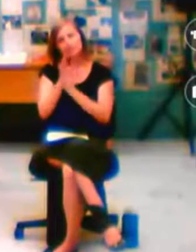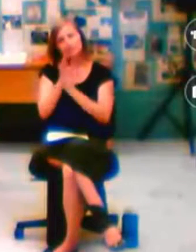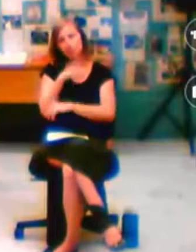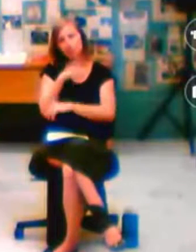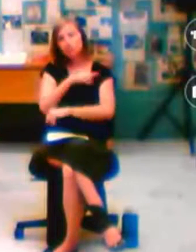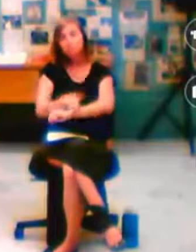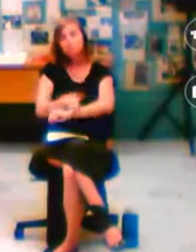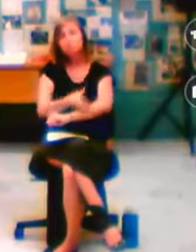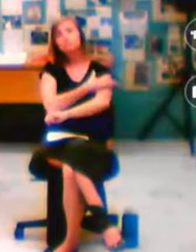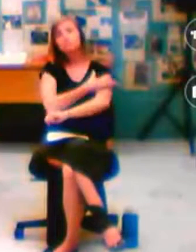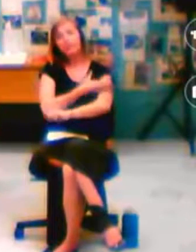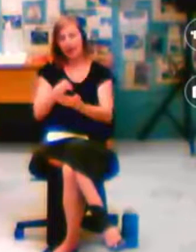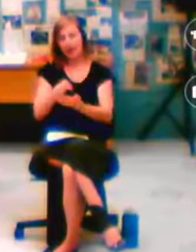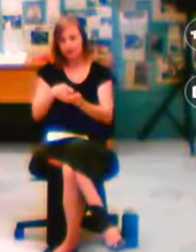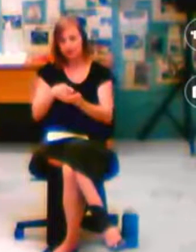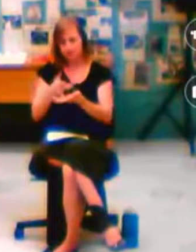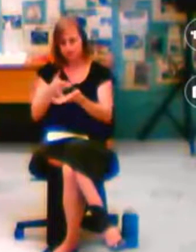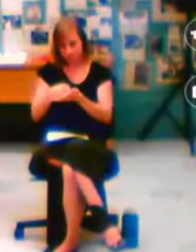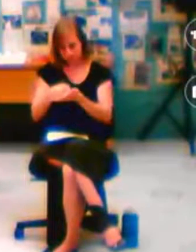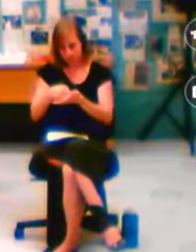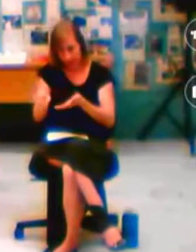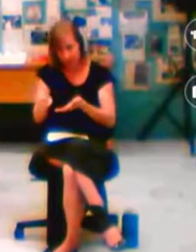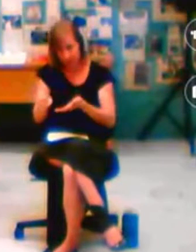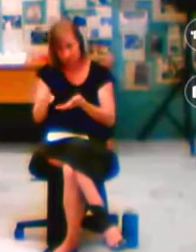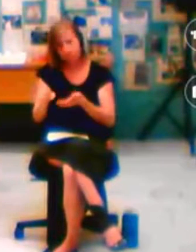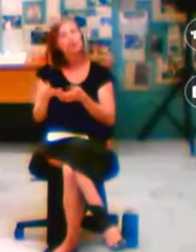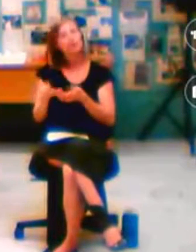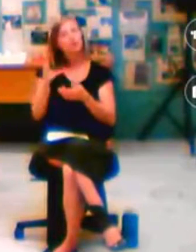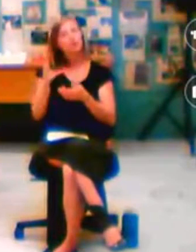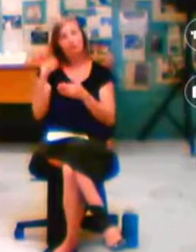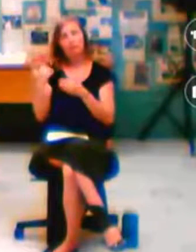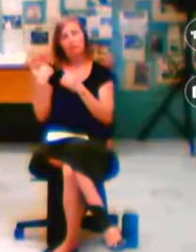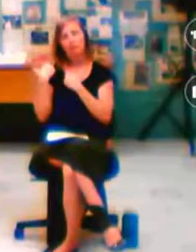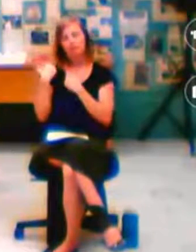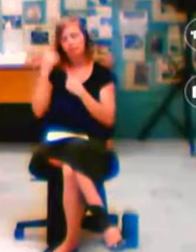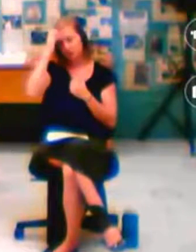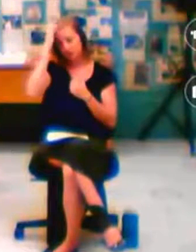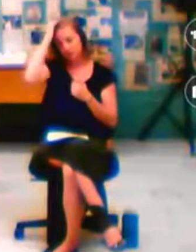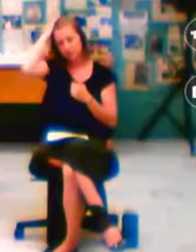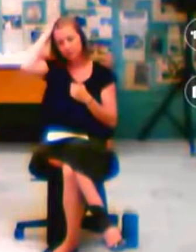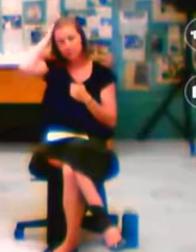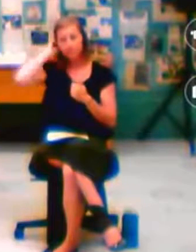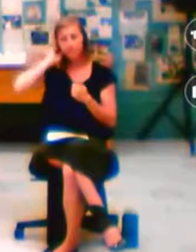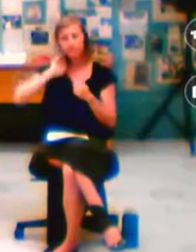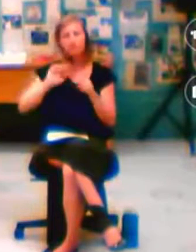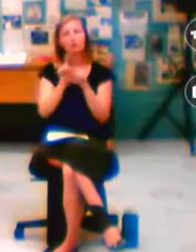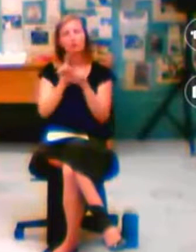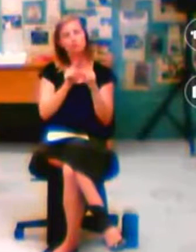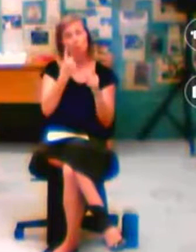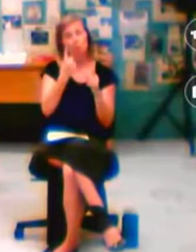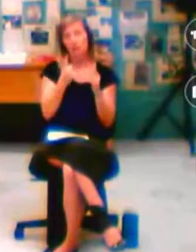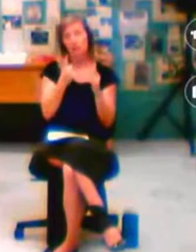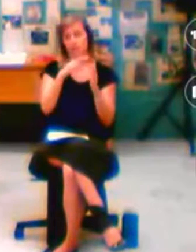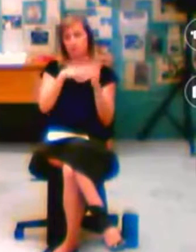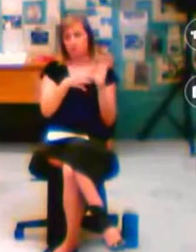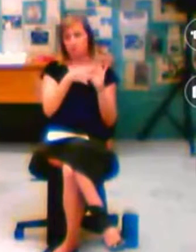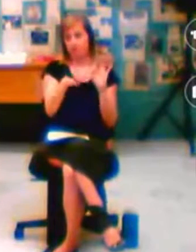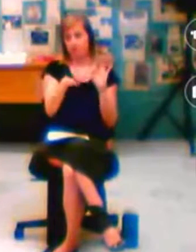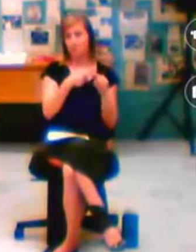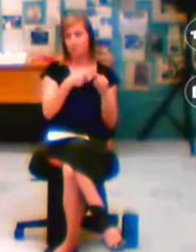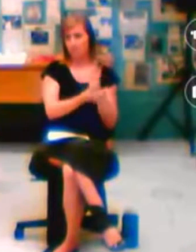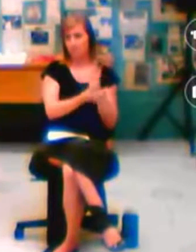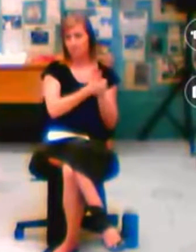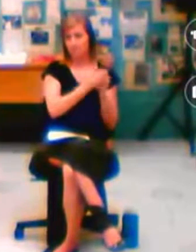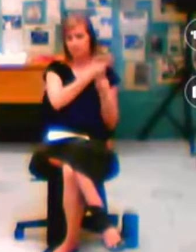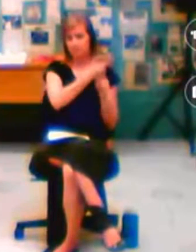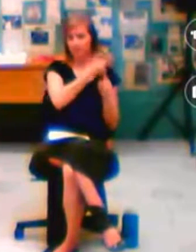to provide patient-centered medical homes for medically complex patients, there will be a mechanism to provide enhanced payment for